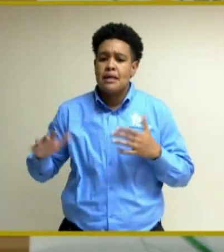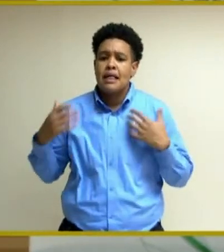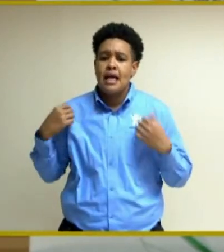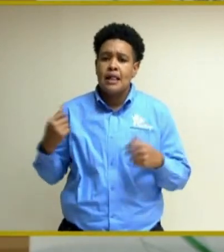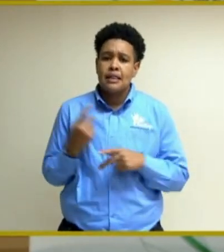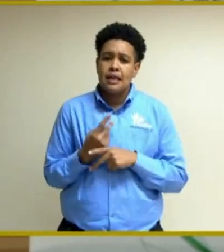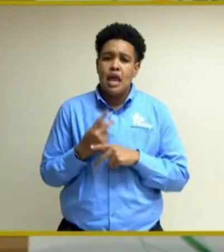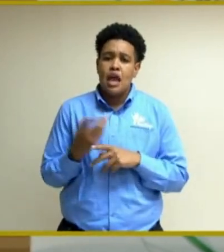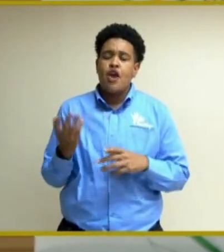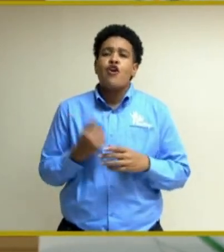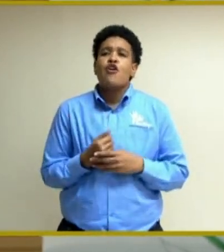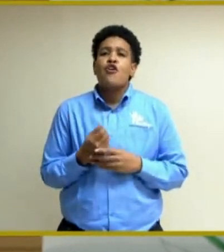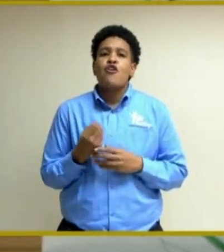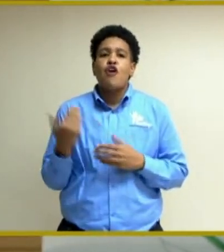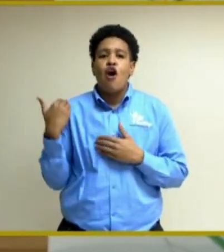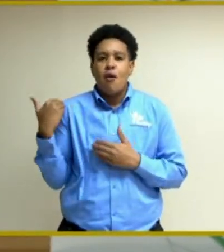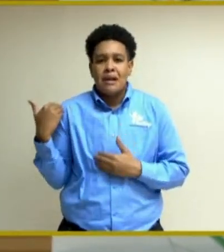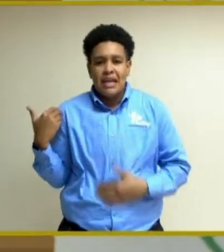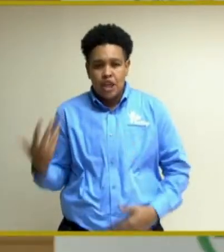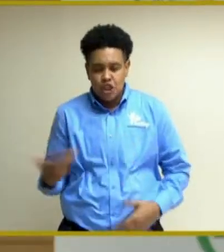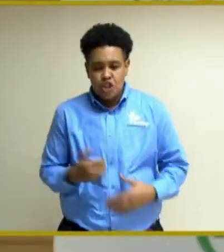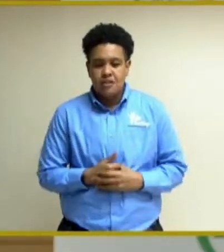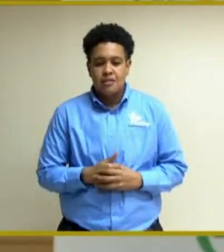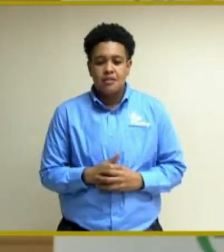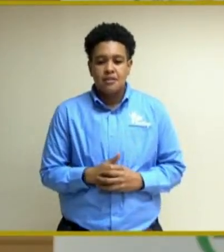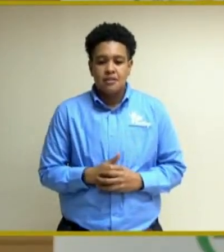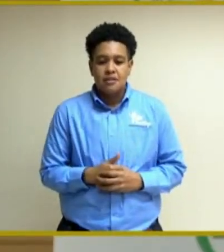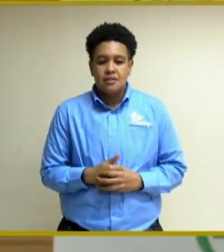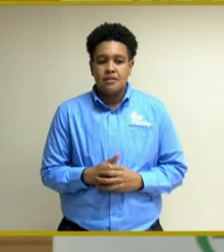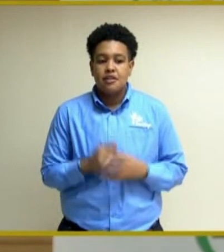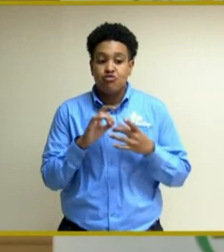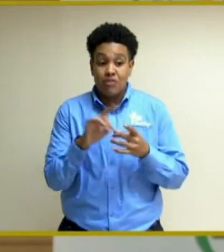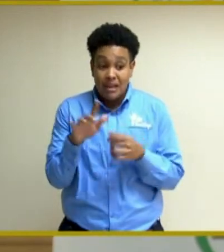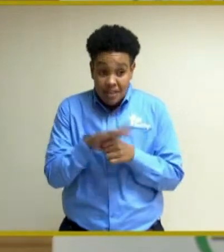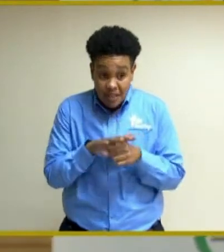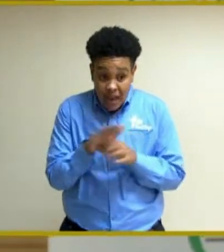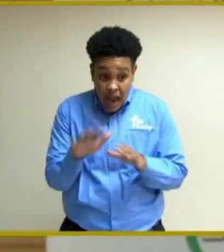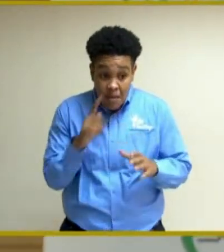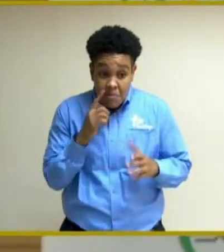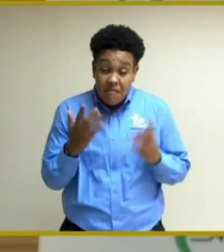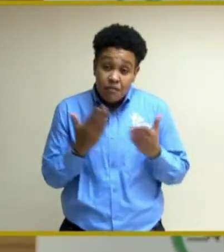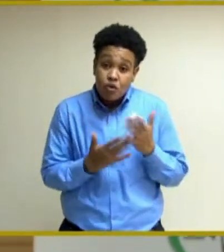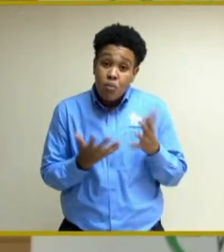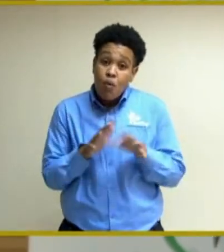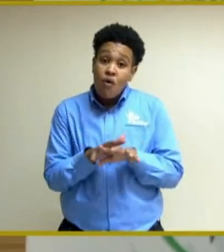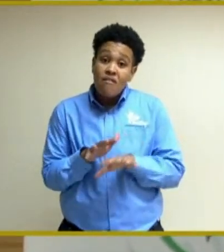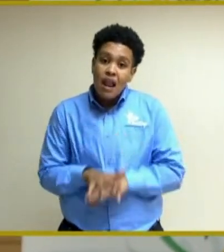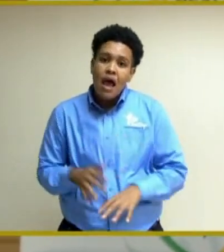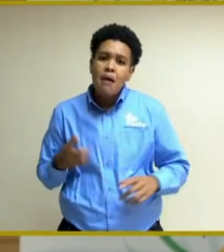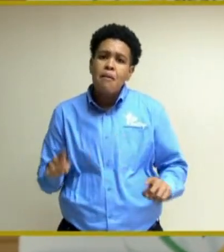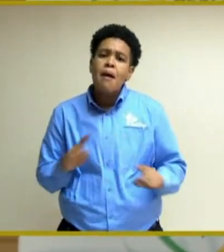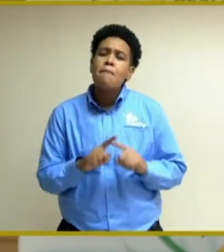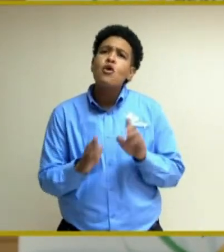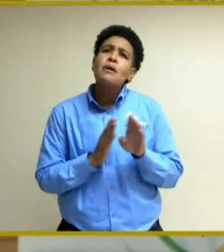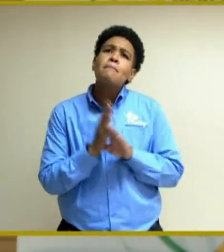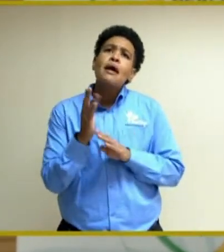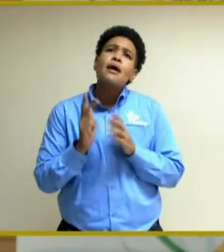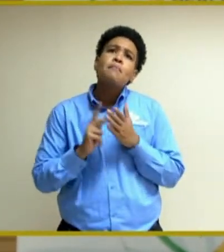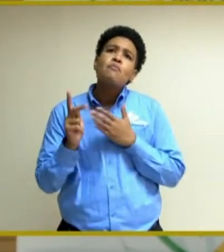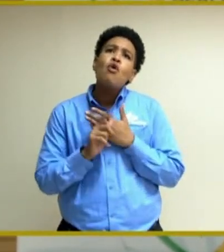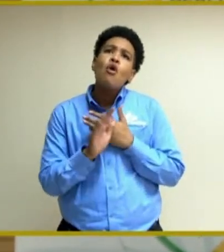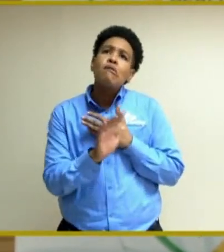healthcare obligations and in that region, and you may have some overlapping. But the main